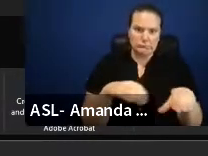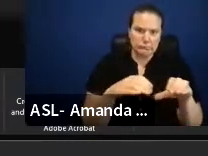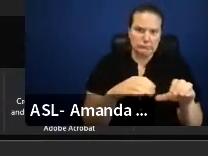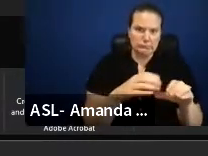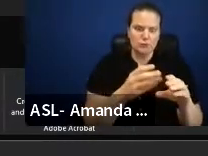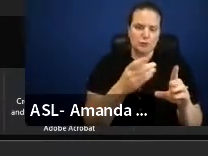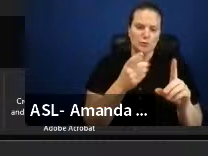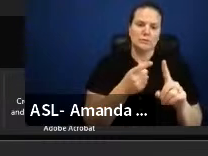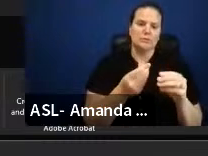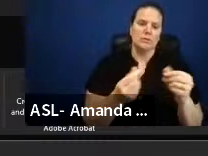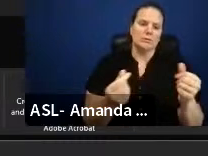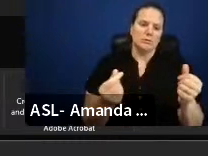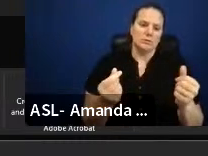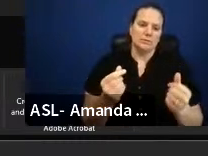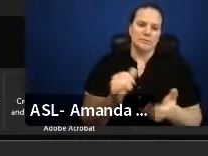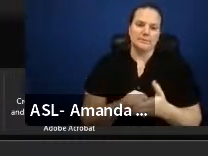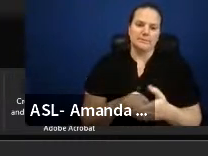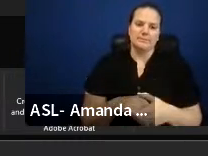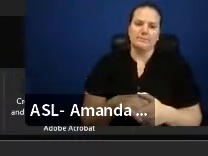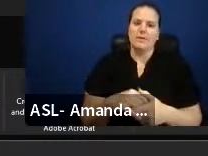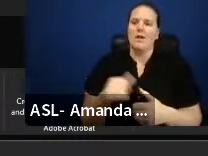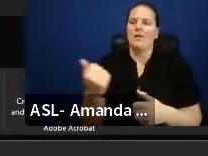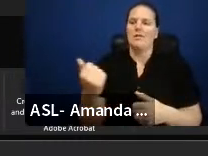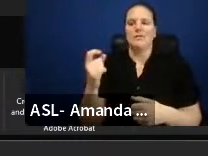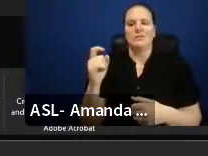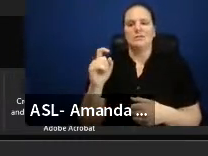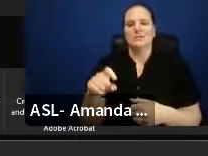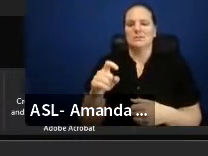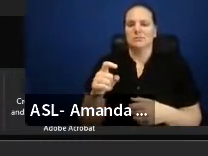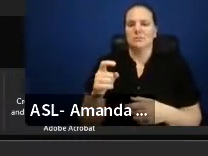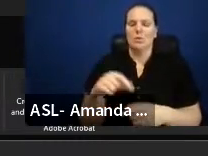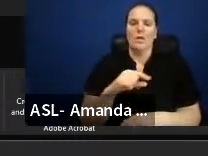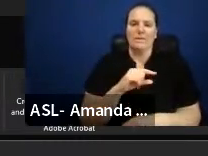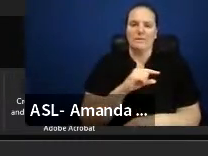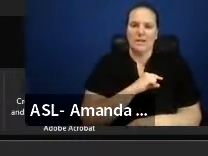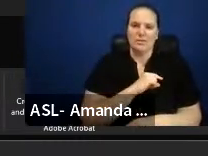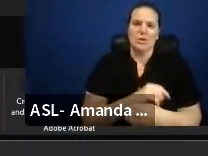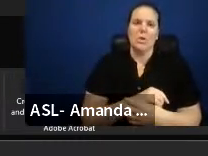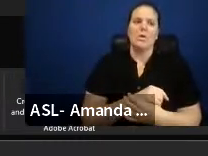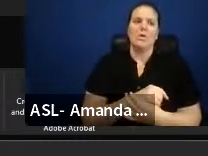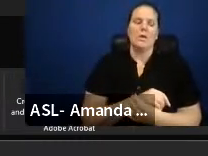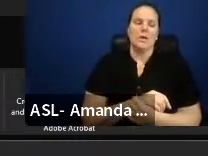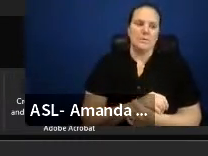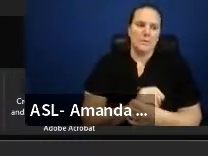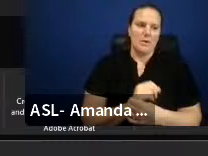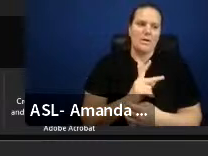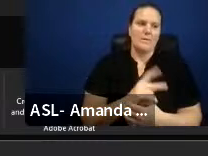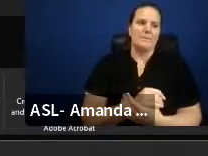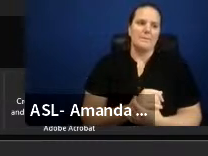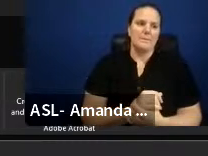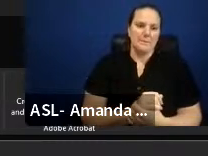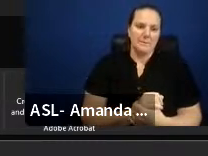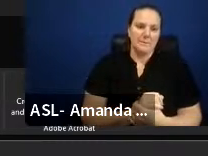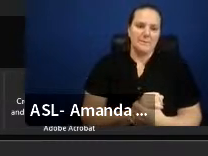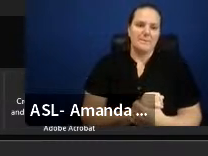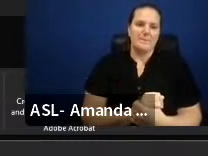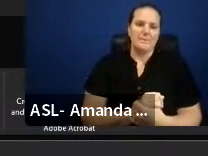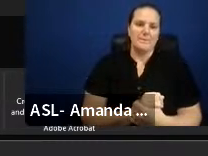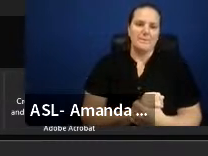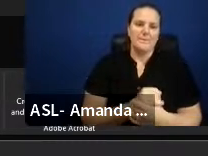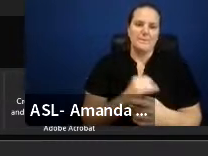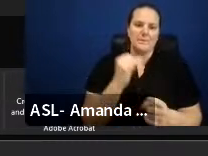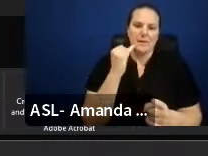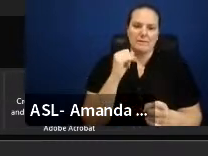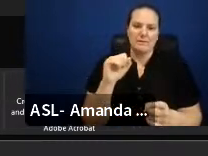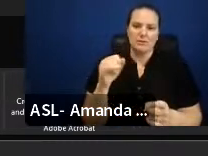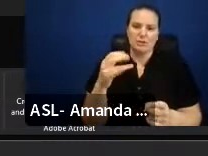resolution. I think there needs to be a qualification. Okay. Yeah. Okay. And if I can, Shannon,